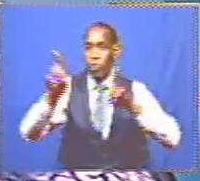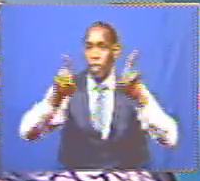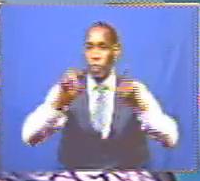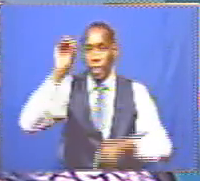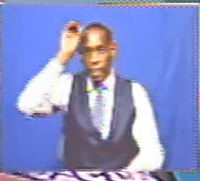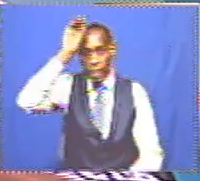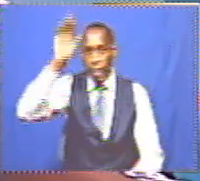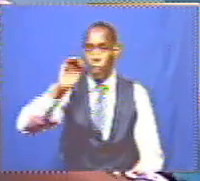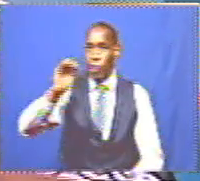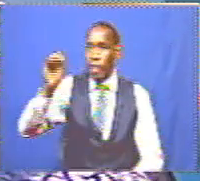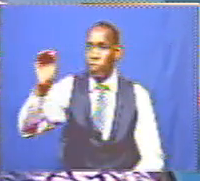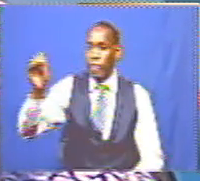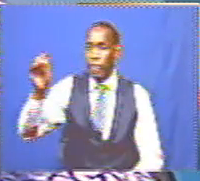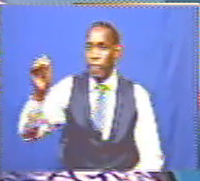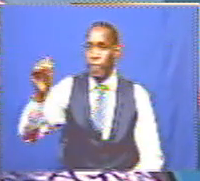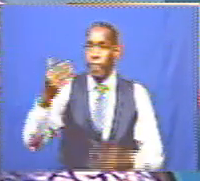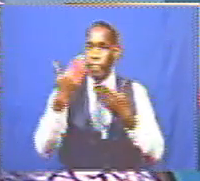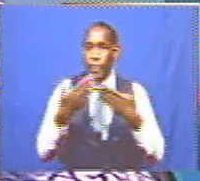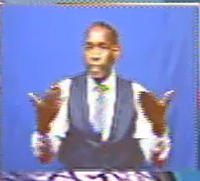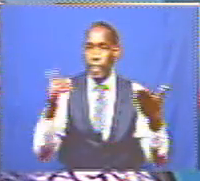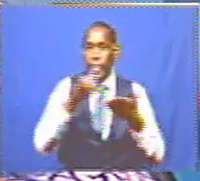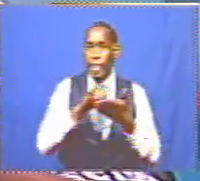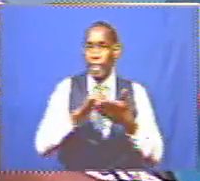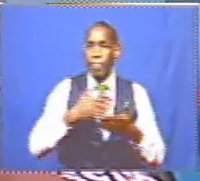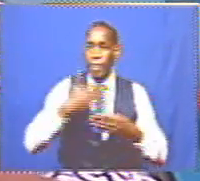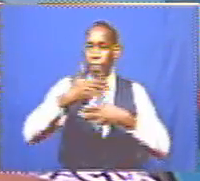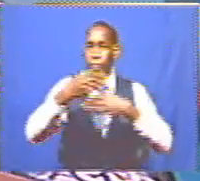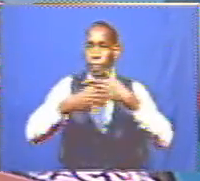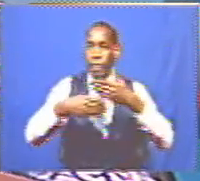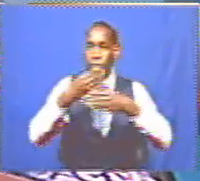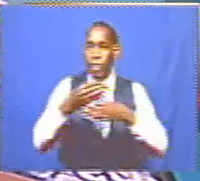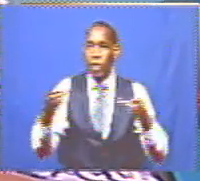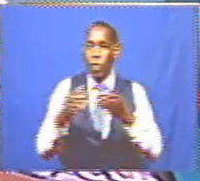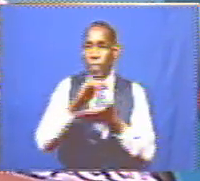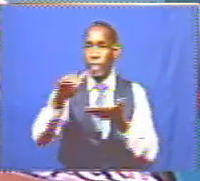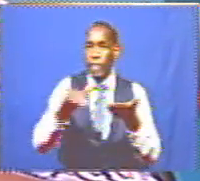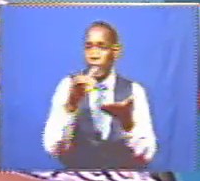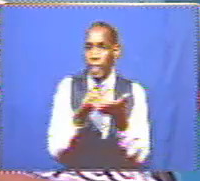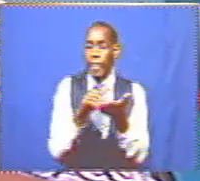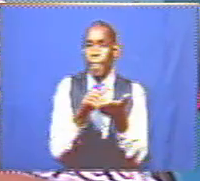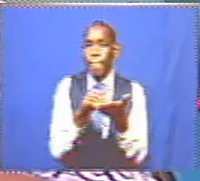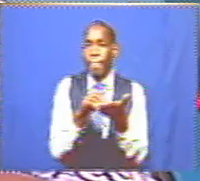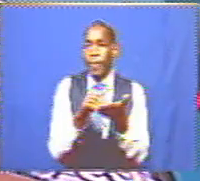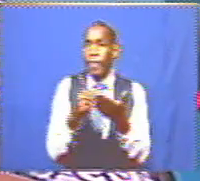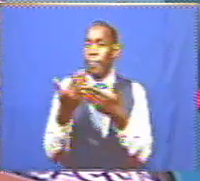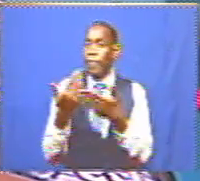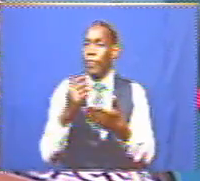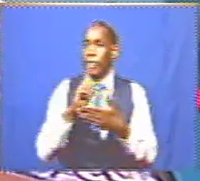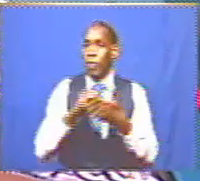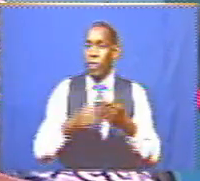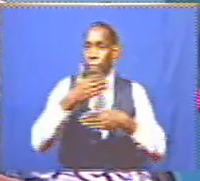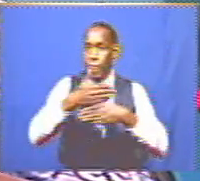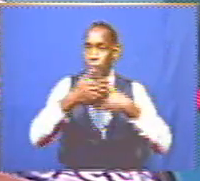Kiambu County, the facility that I had built as a community center. I mentioned that the